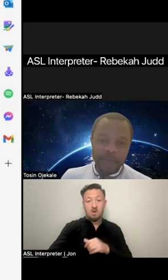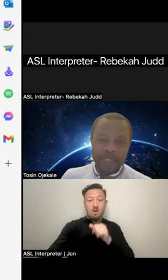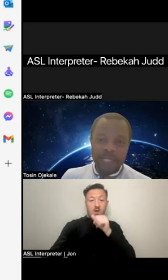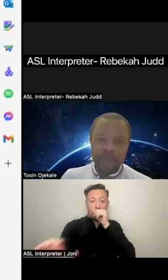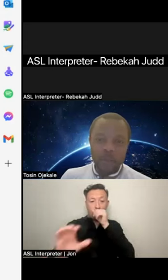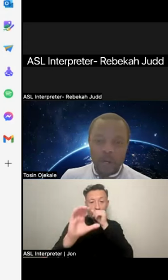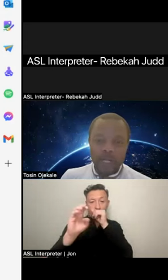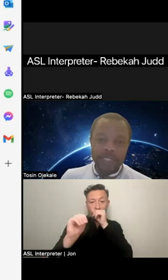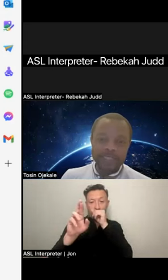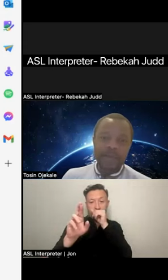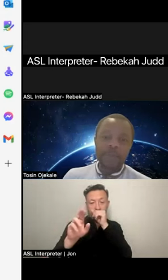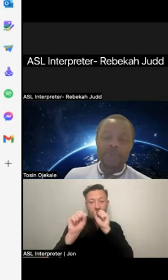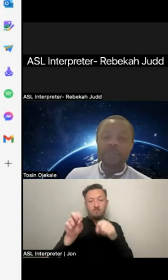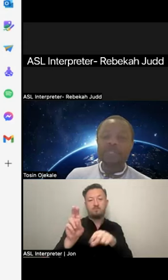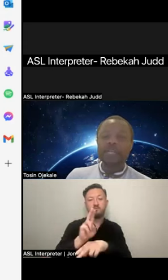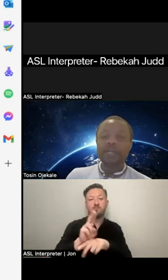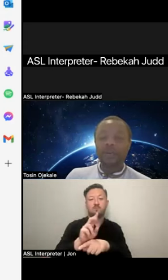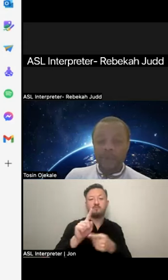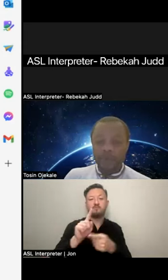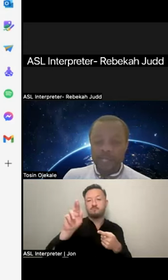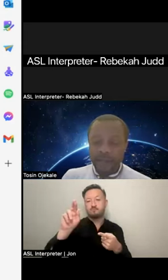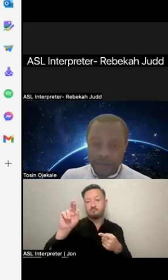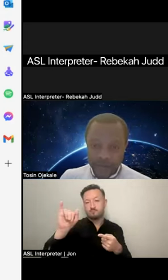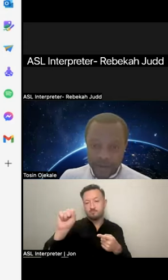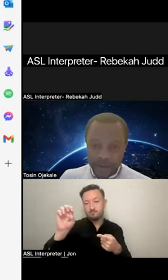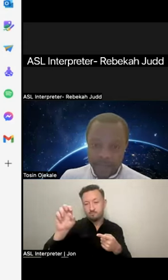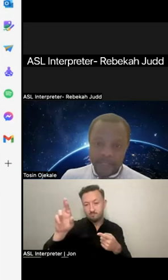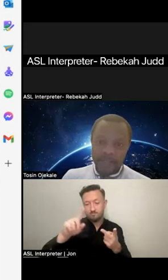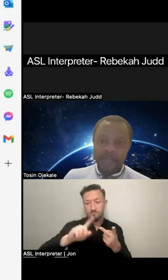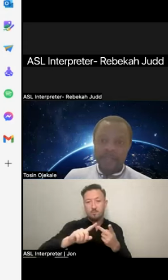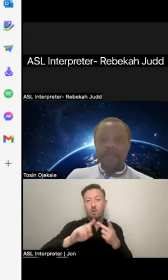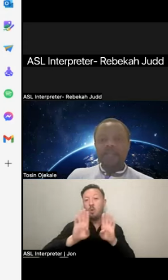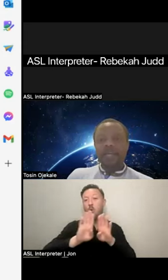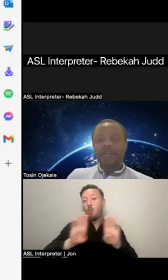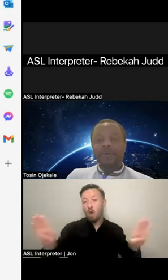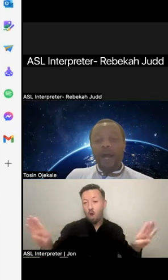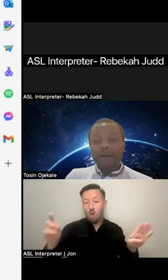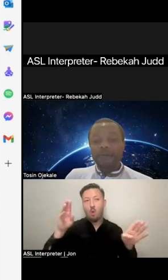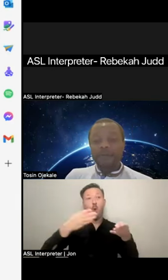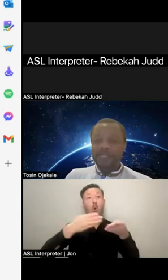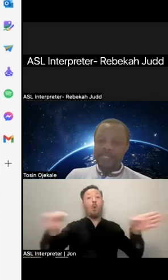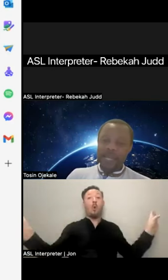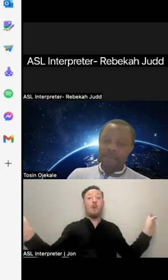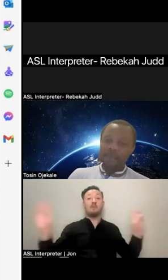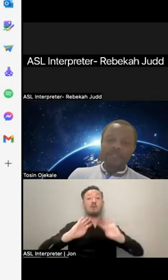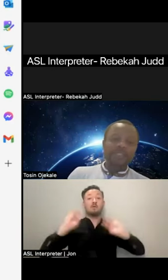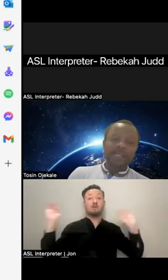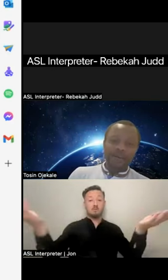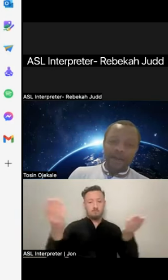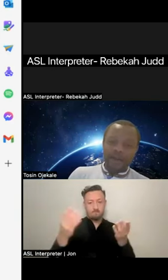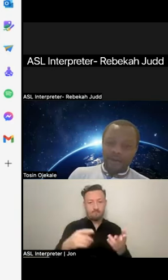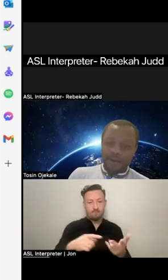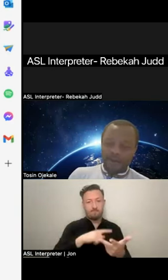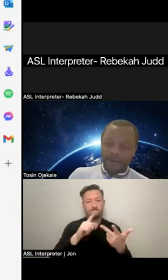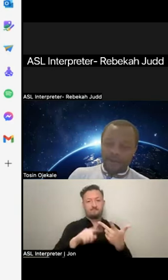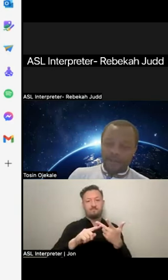can be used in wall, and it can be used in open area. Then you have CM, which is